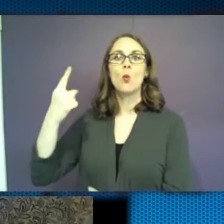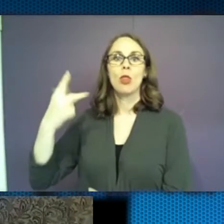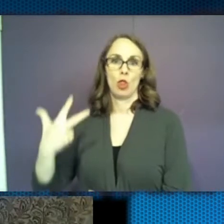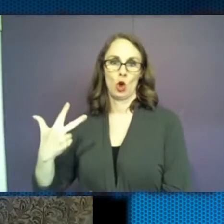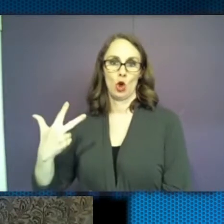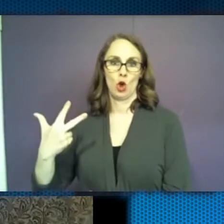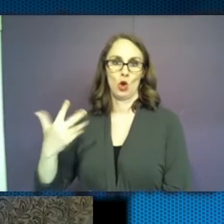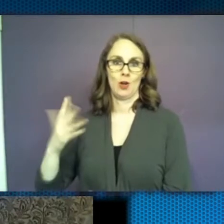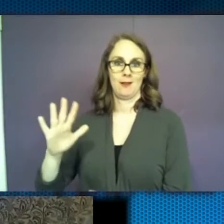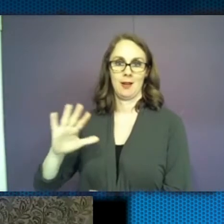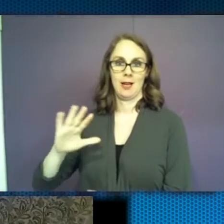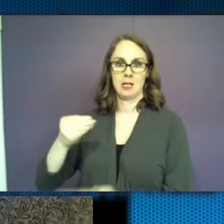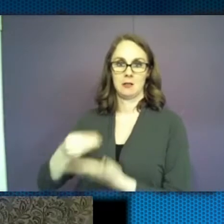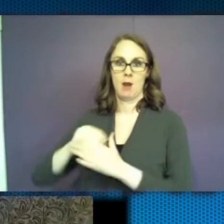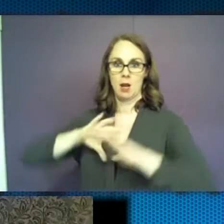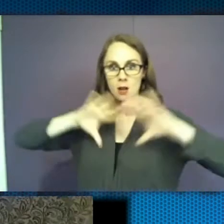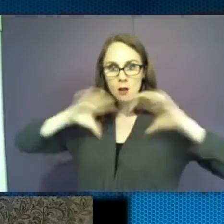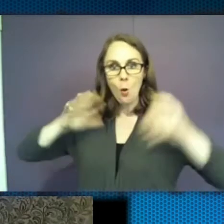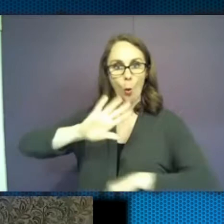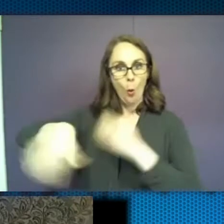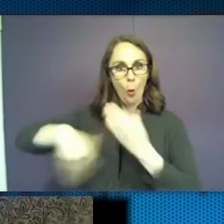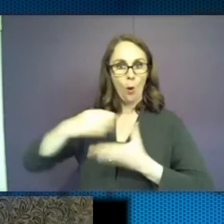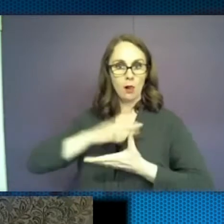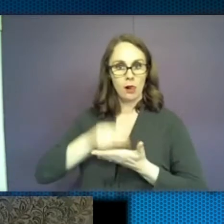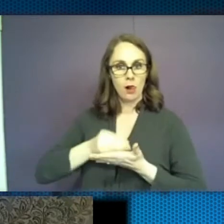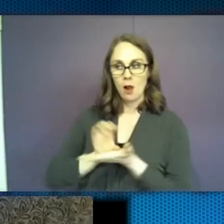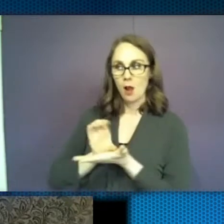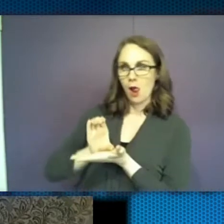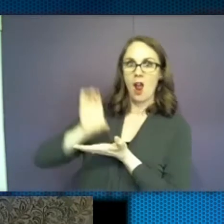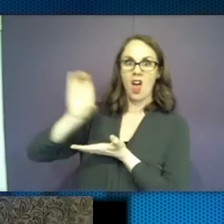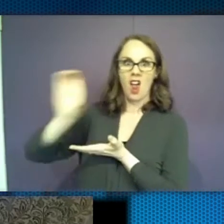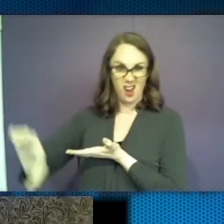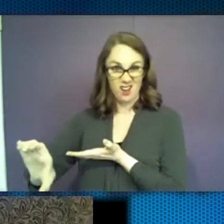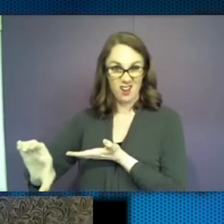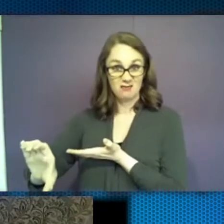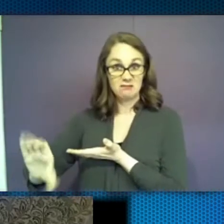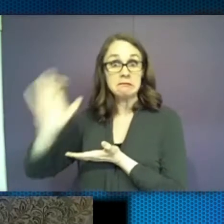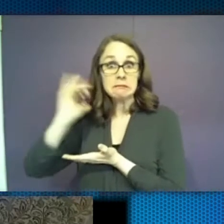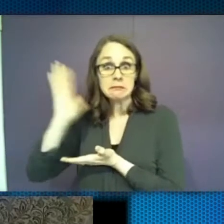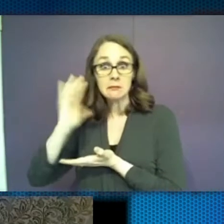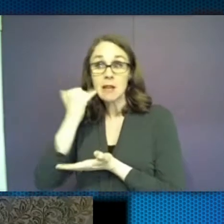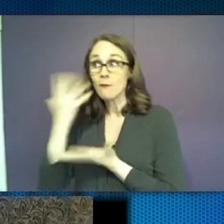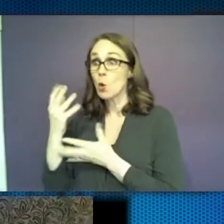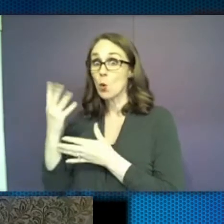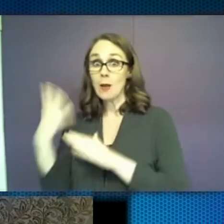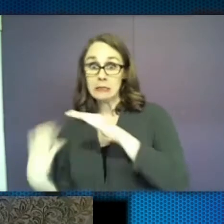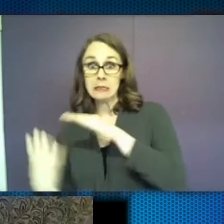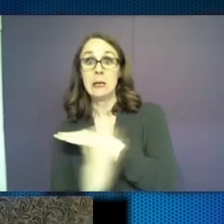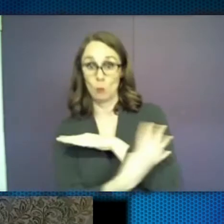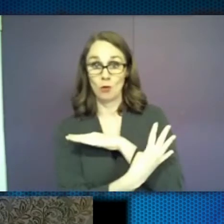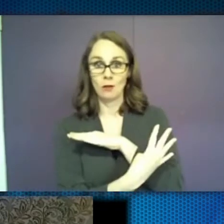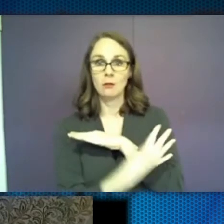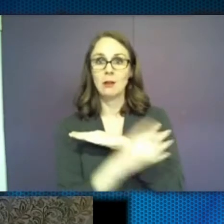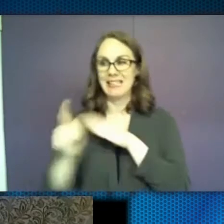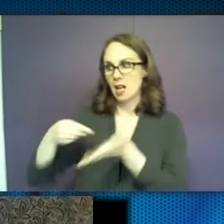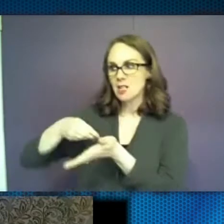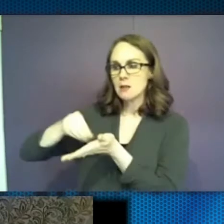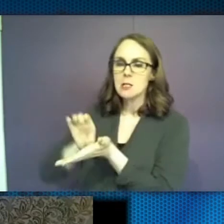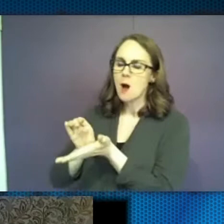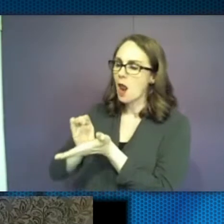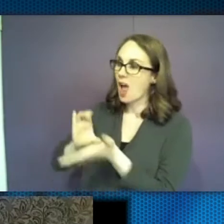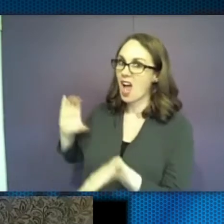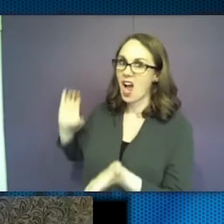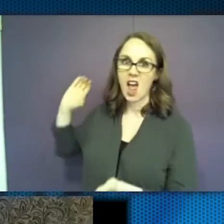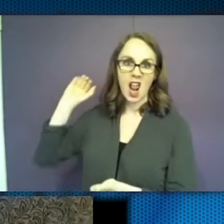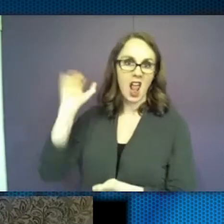of his assets on the family's manumission. So back then, if people wanted to emigrate, they had to pay a huge sum